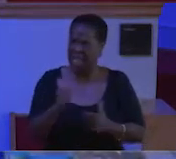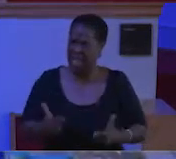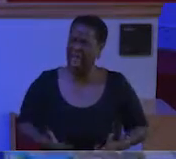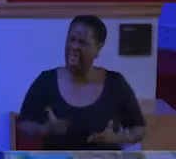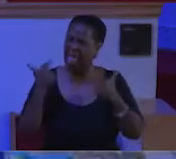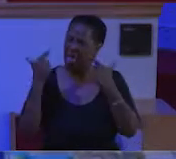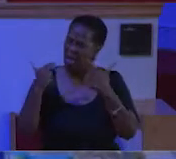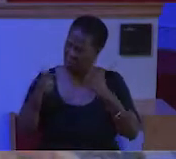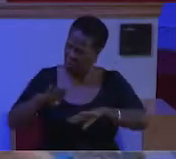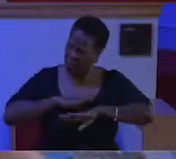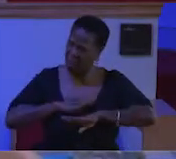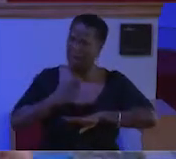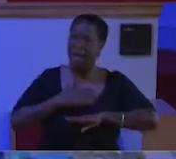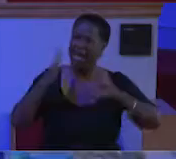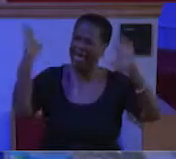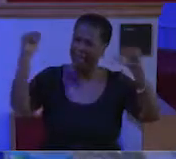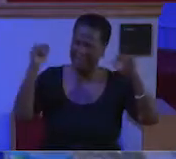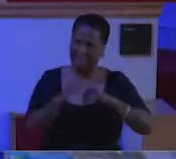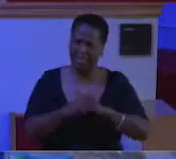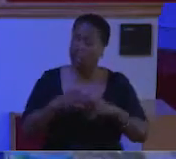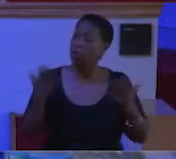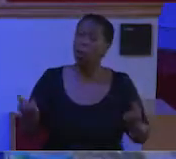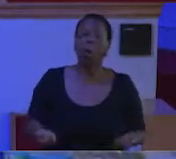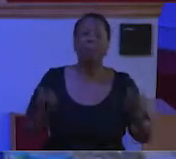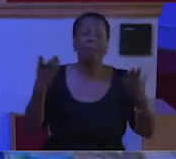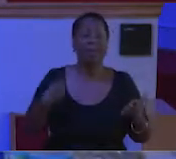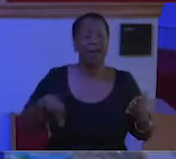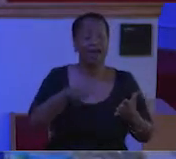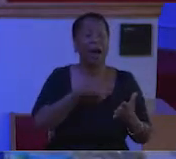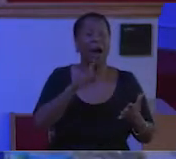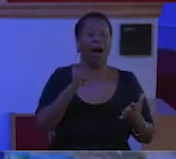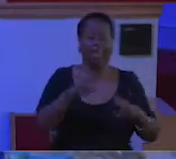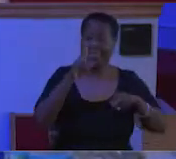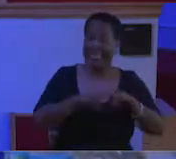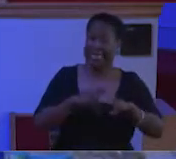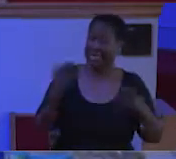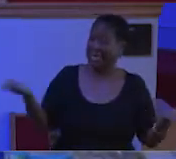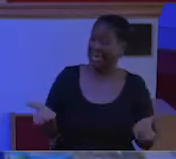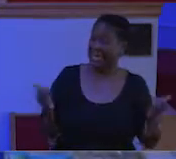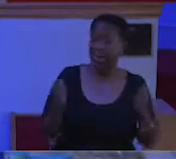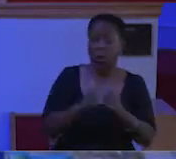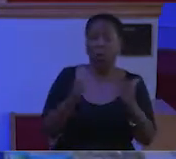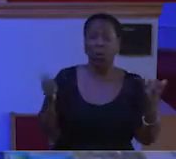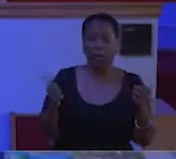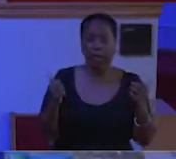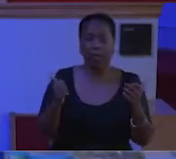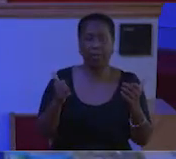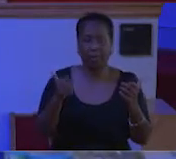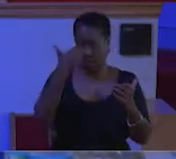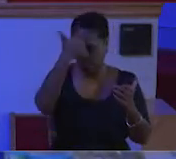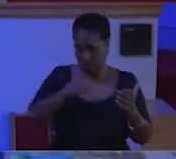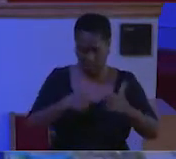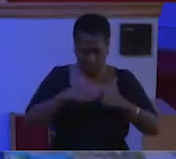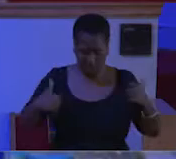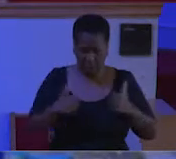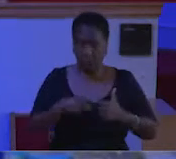up to my expectations. So many of us sit here with dual identities.